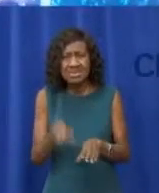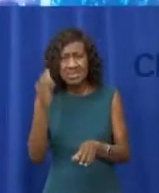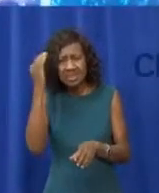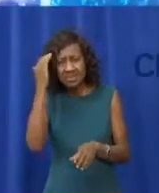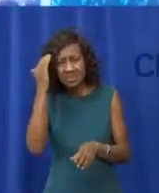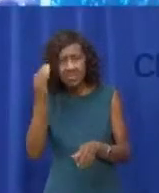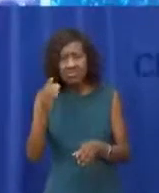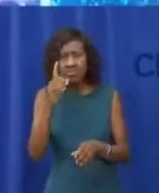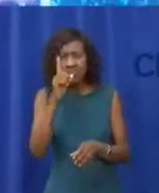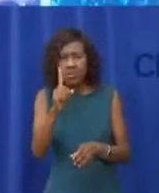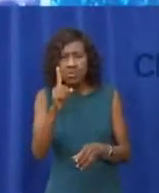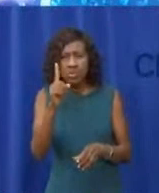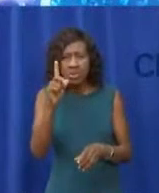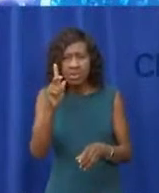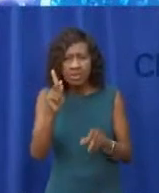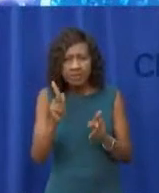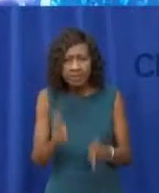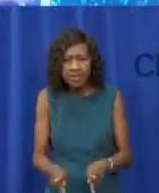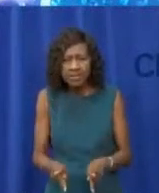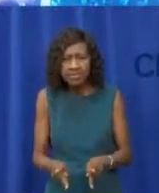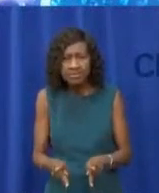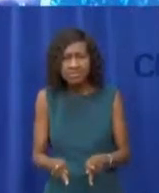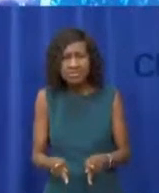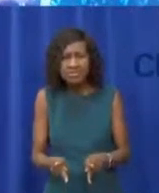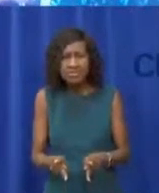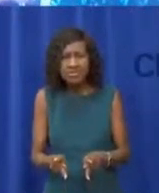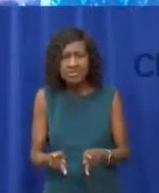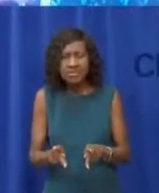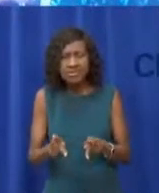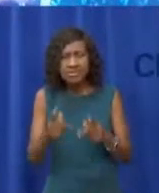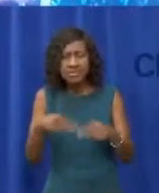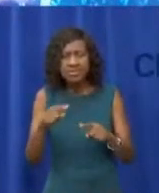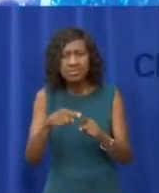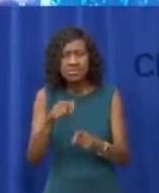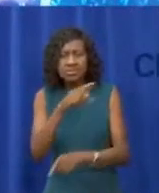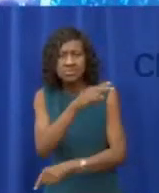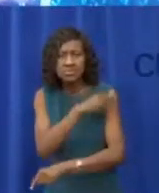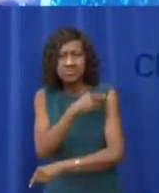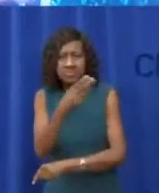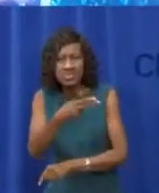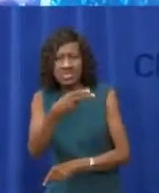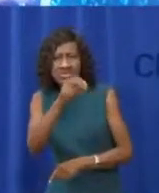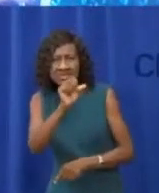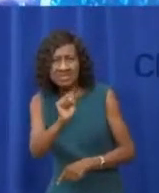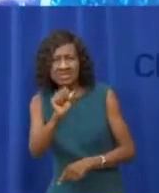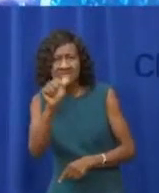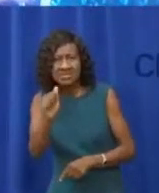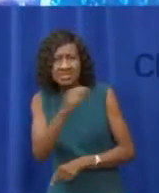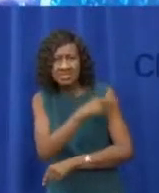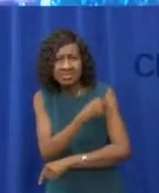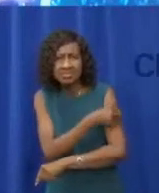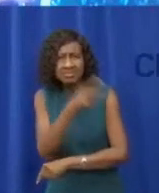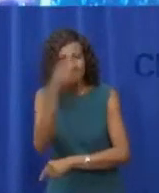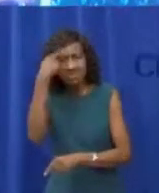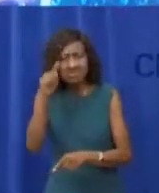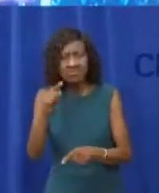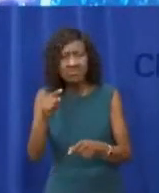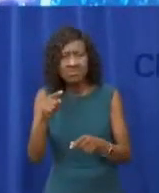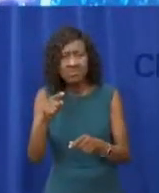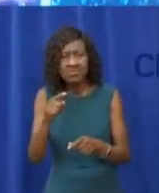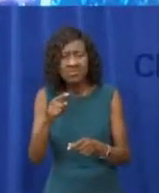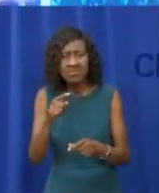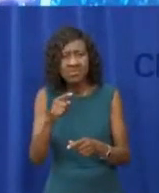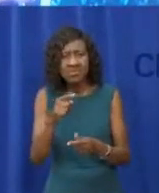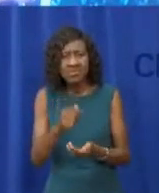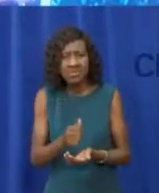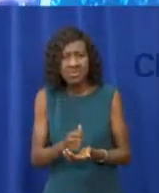that one person was unwell enough to have to go to the HSA for treatment. I don't believe, and I'd need to check, but I don't believe that either